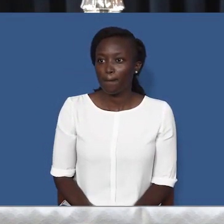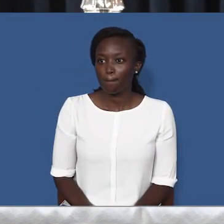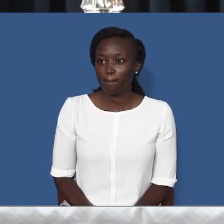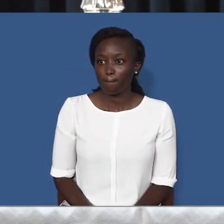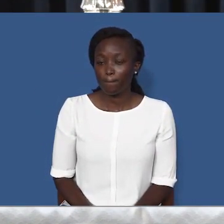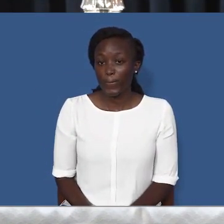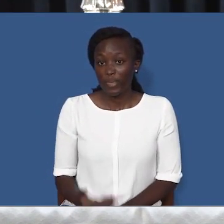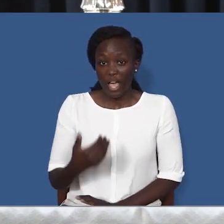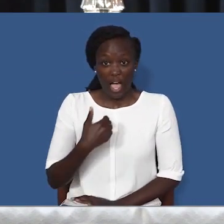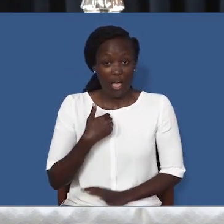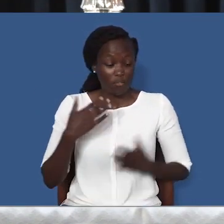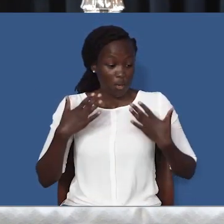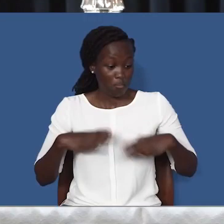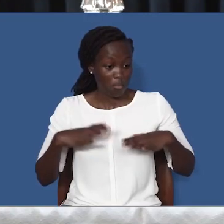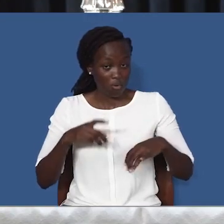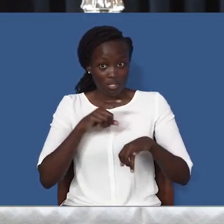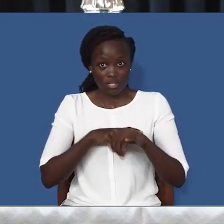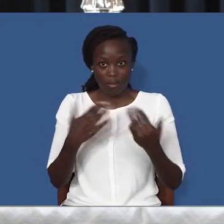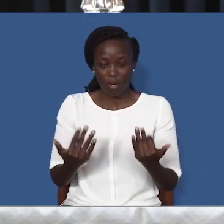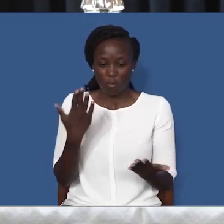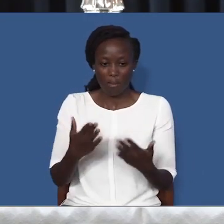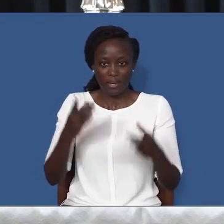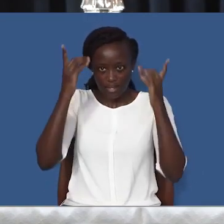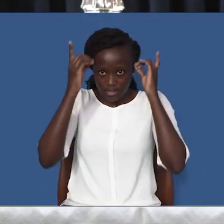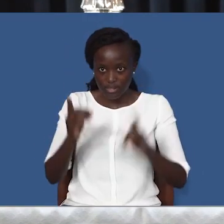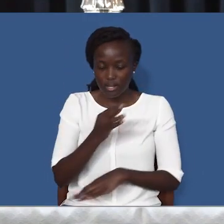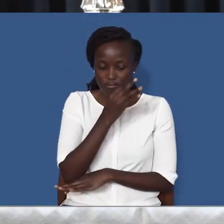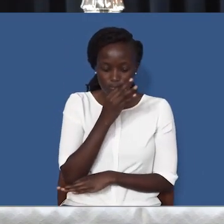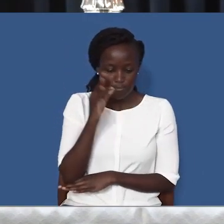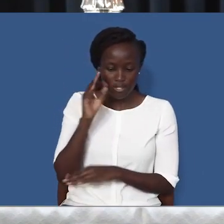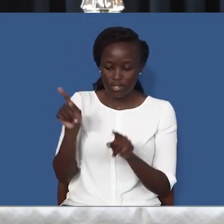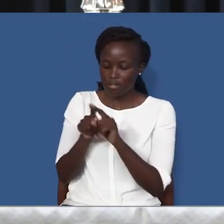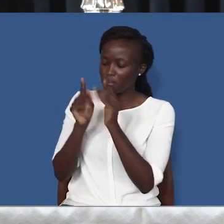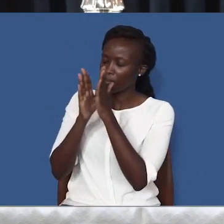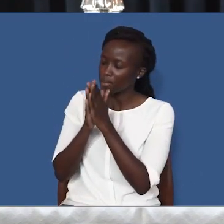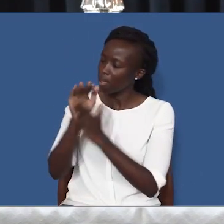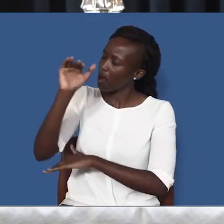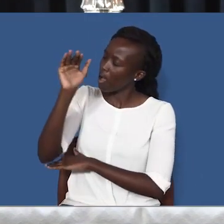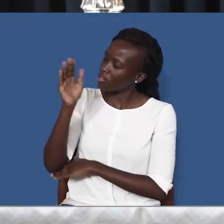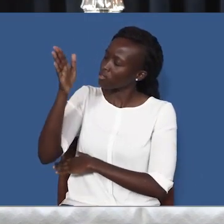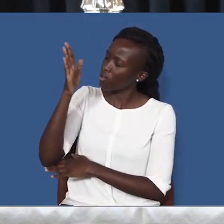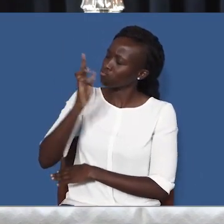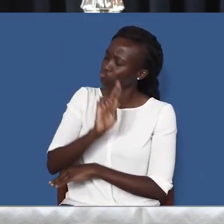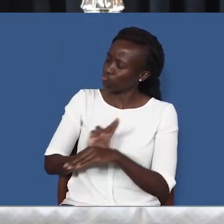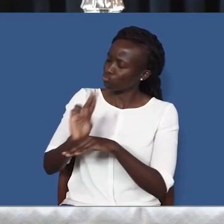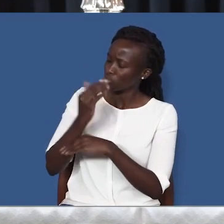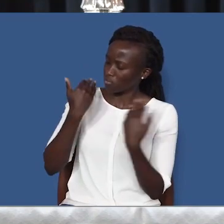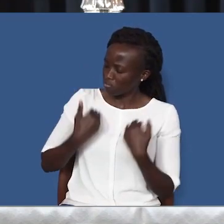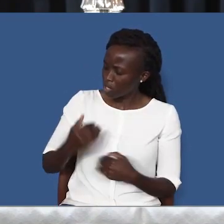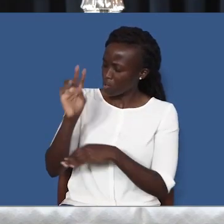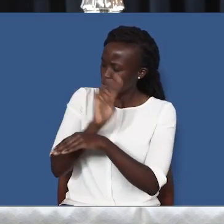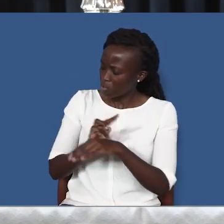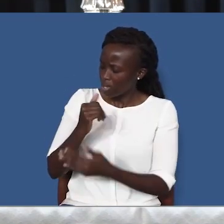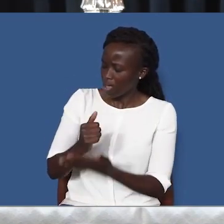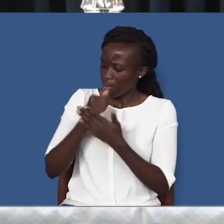There are those right now, maybe you've decided to fast and pray and say, God, God, may you use me during this time. May you help me this